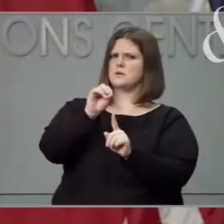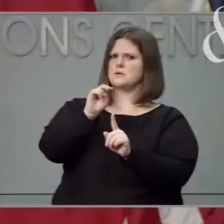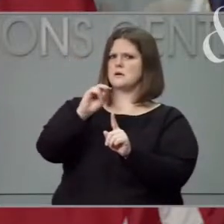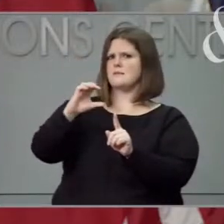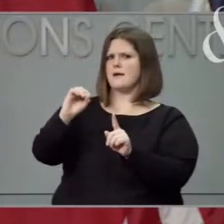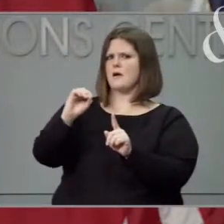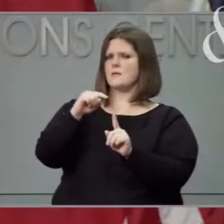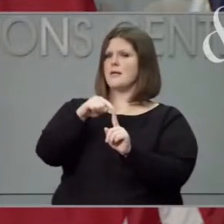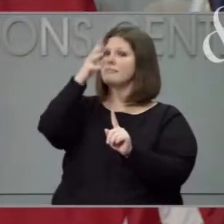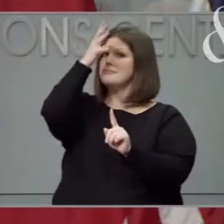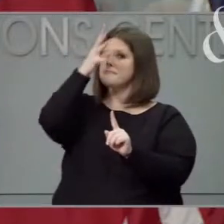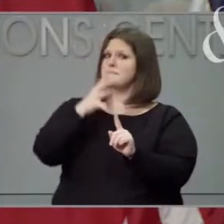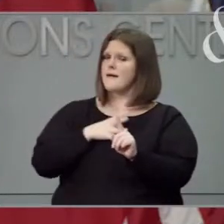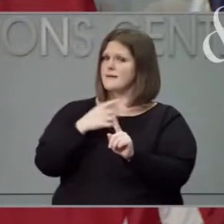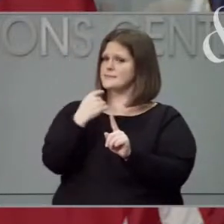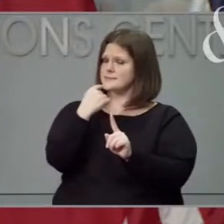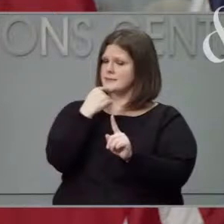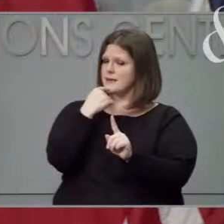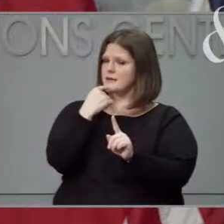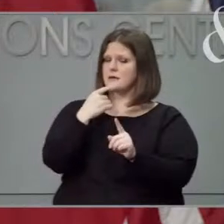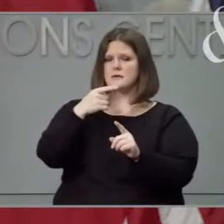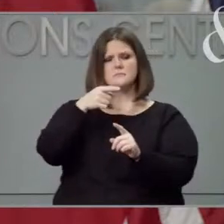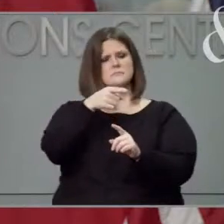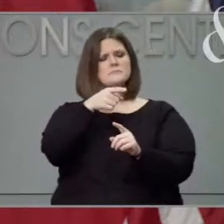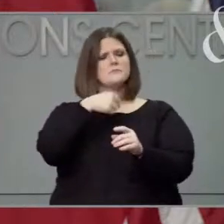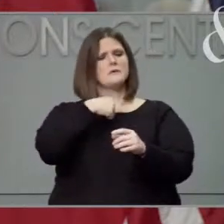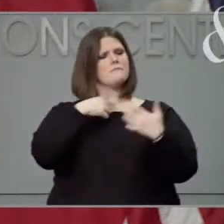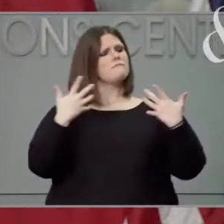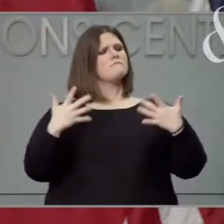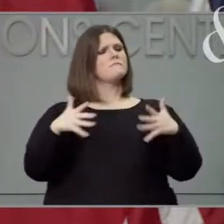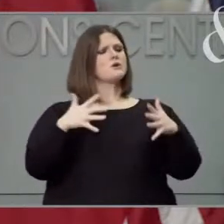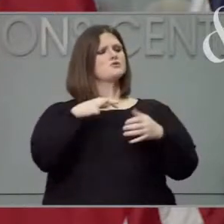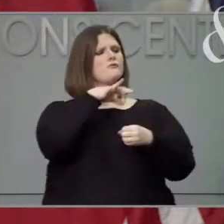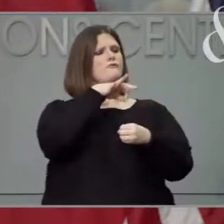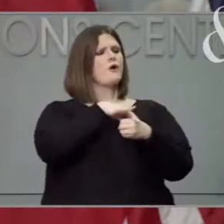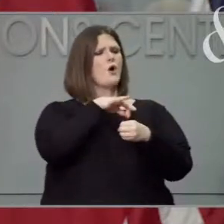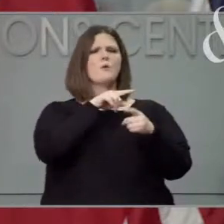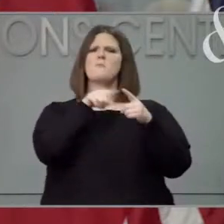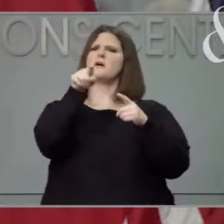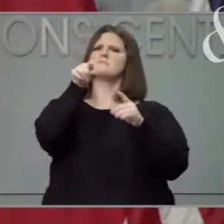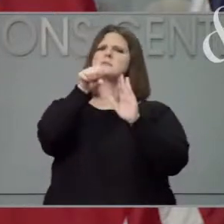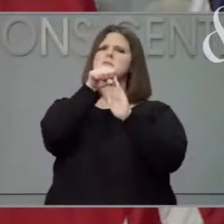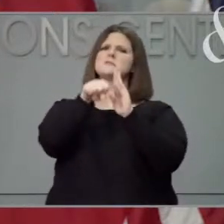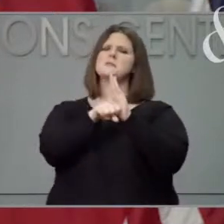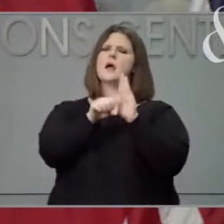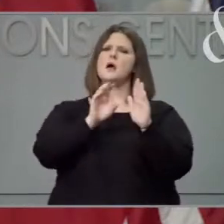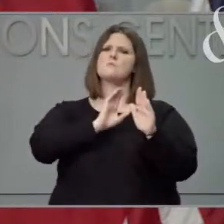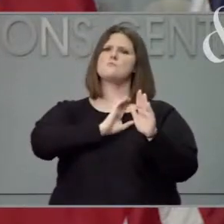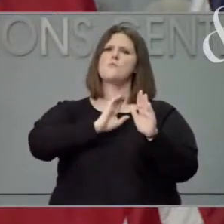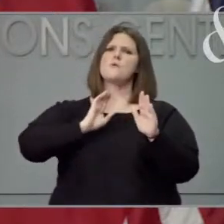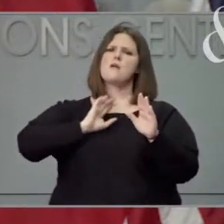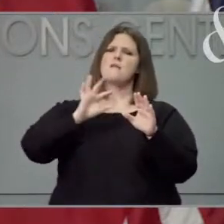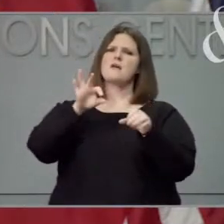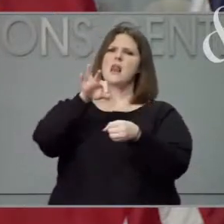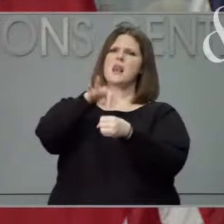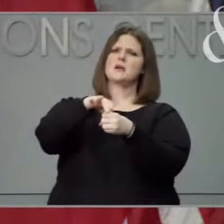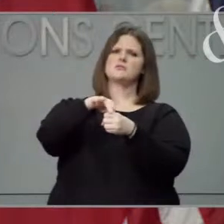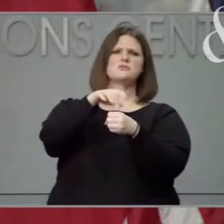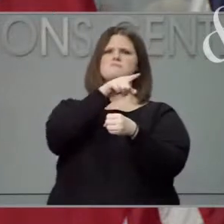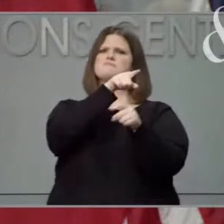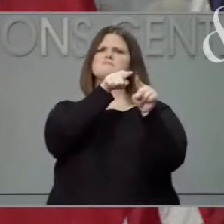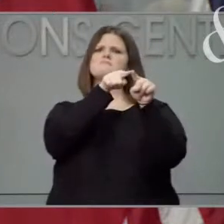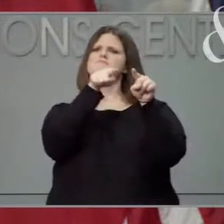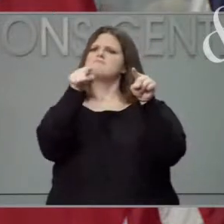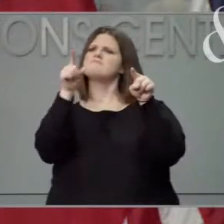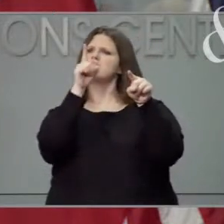What this man says is that he saw no indication on the State Board of Elections website that his first vote had been